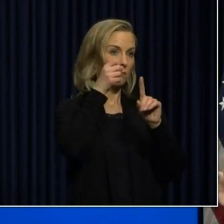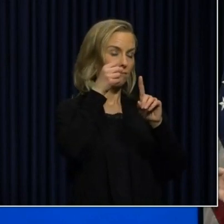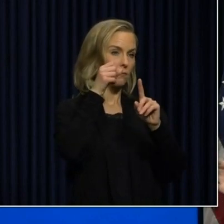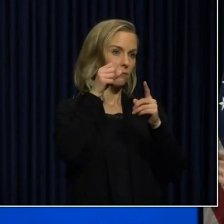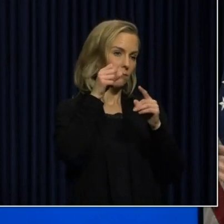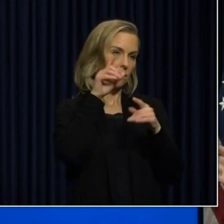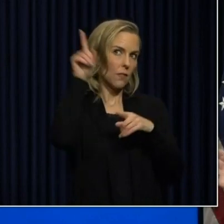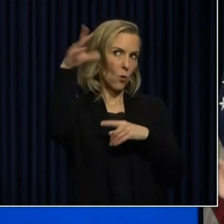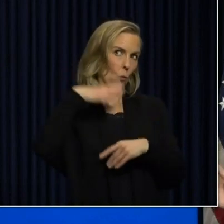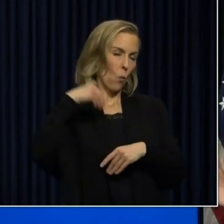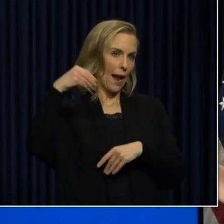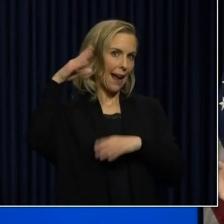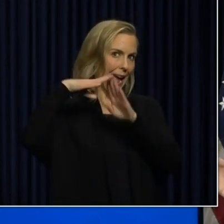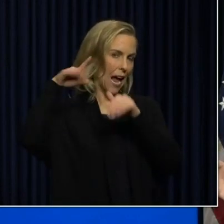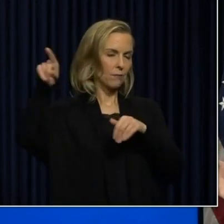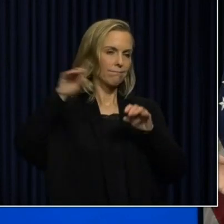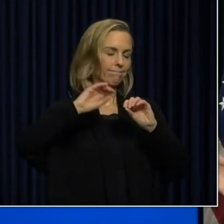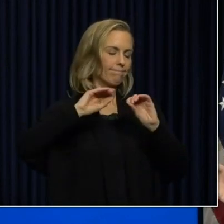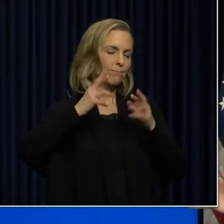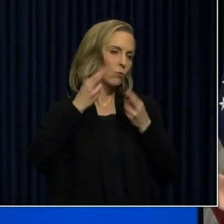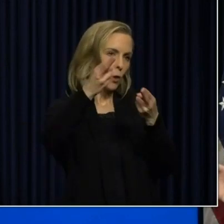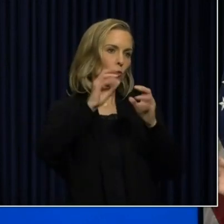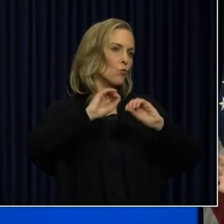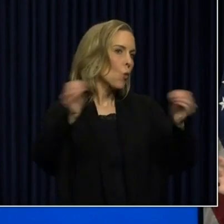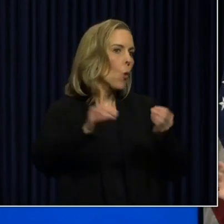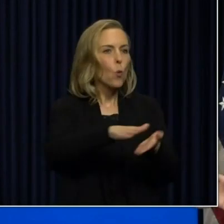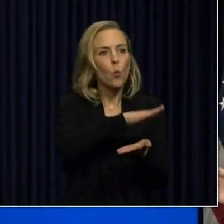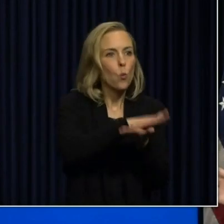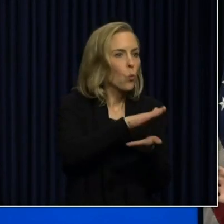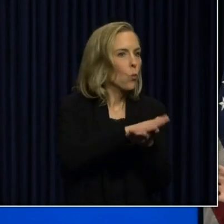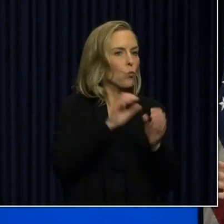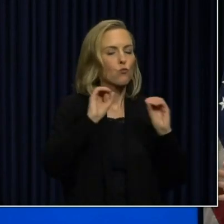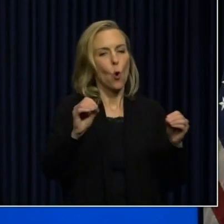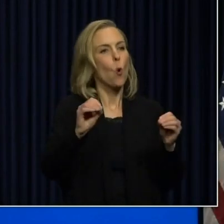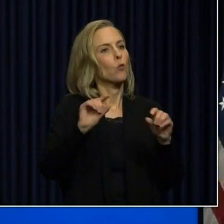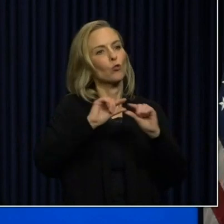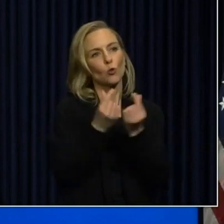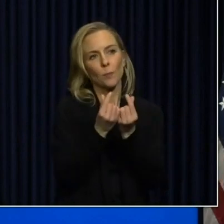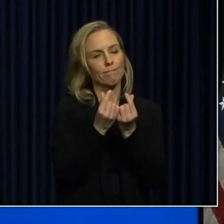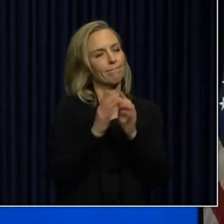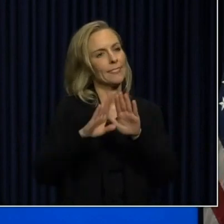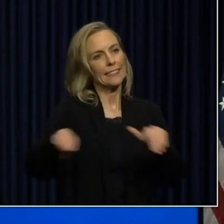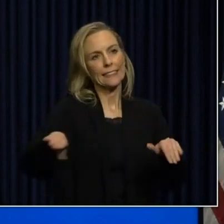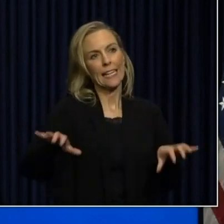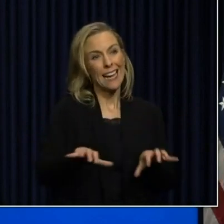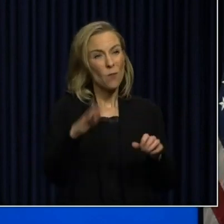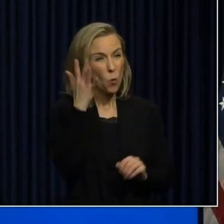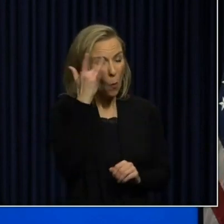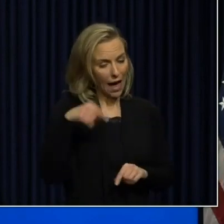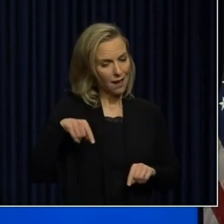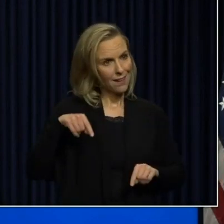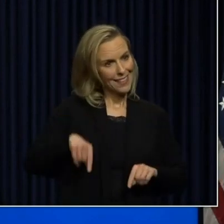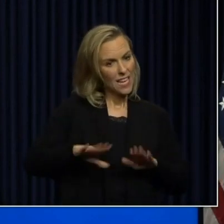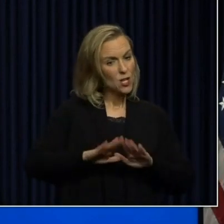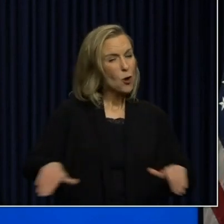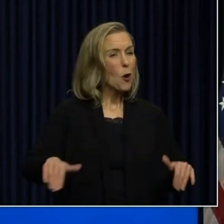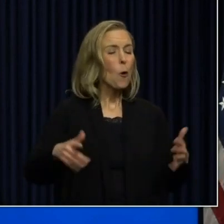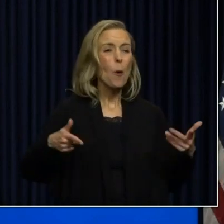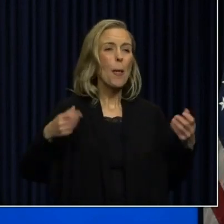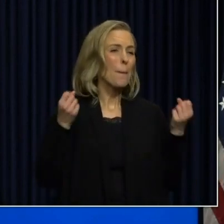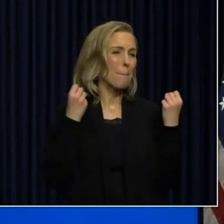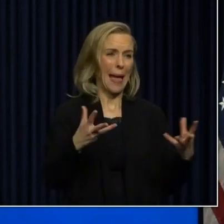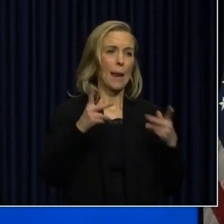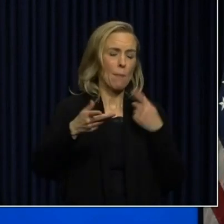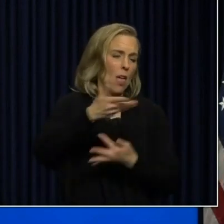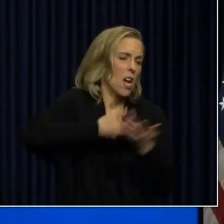school and no group kid activities. It's because our kids come in contact with so many people and